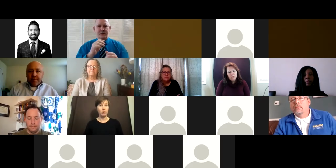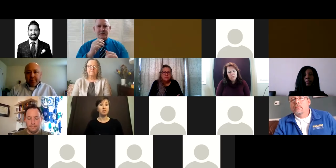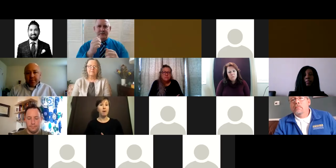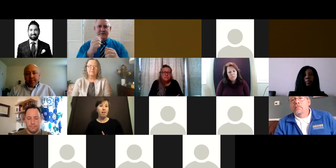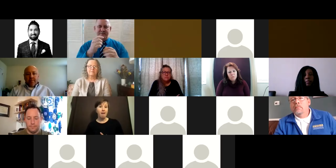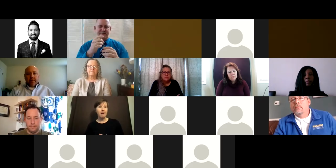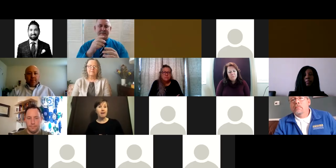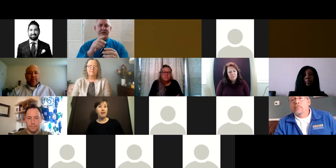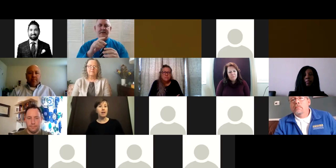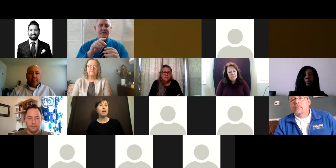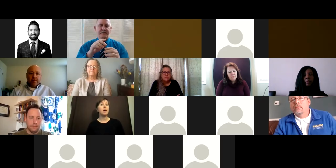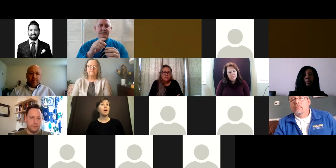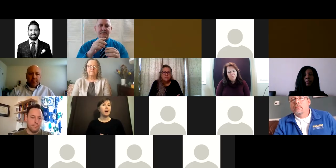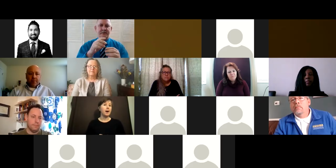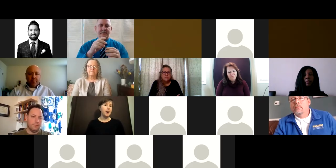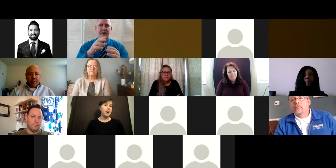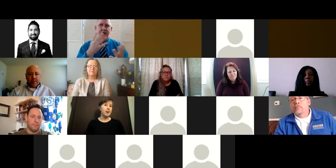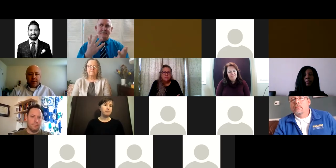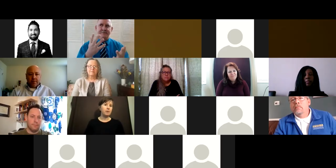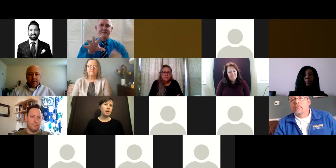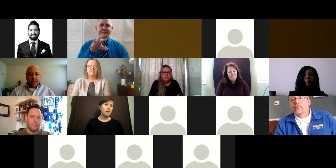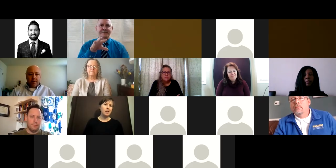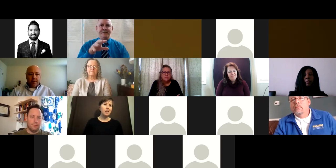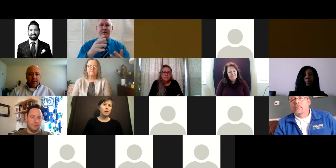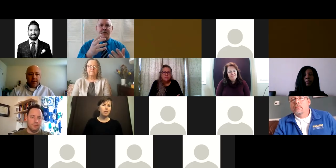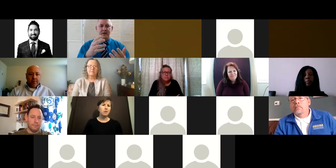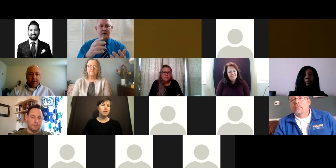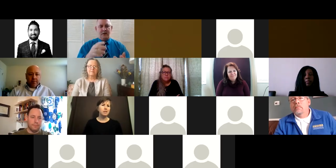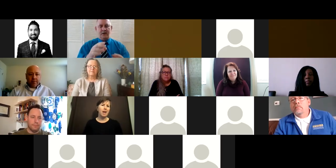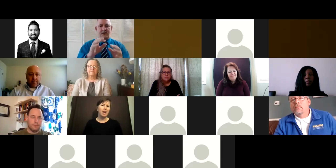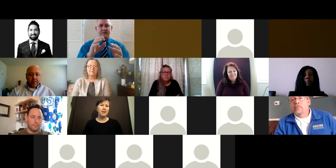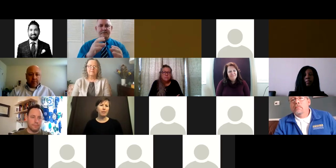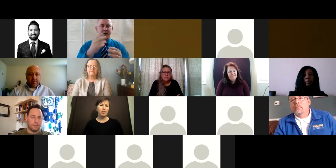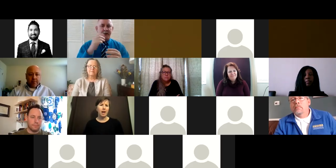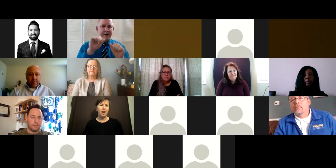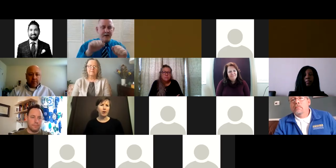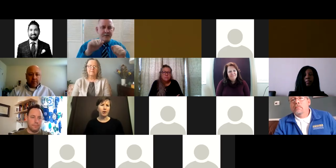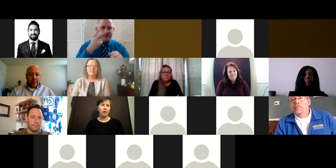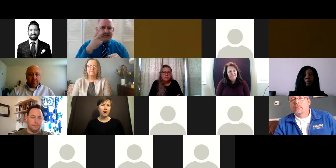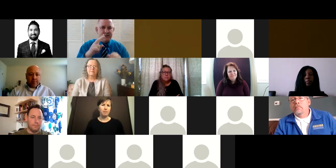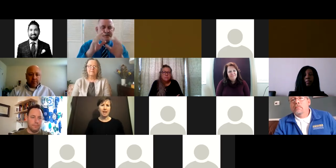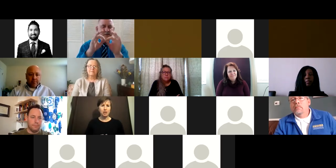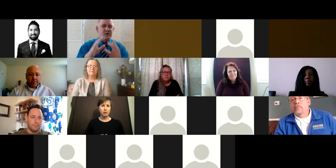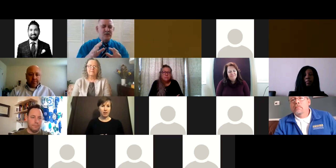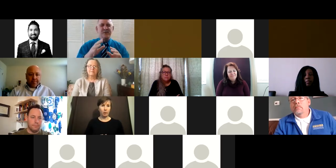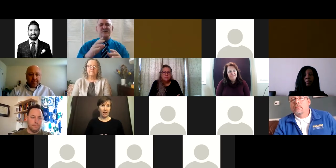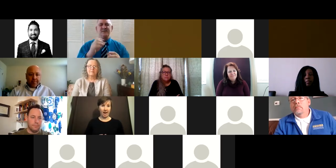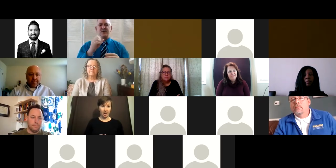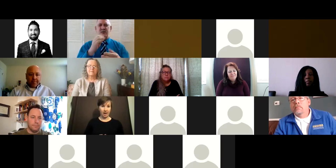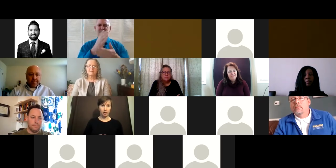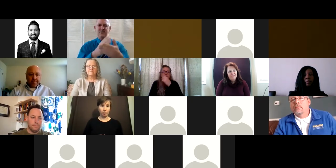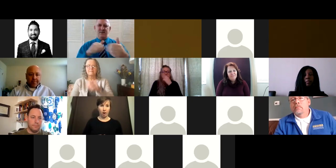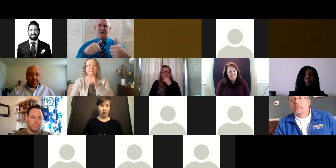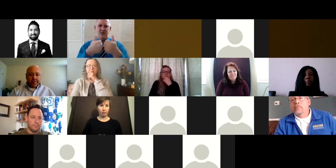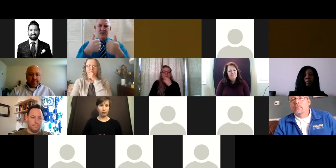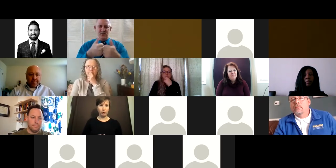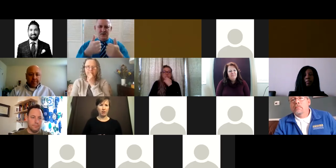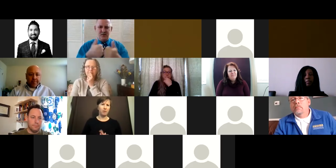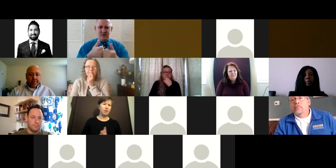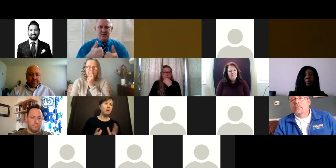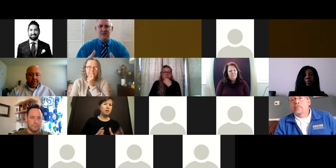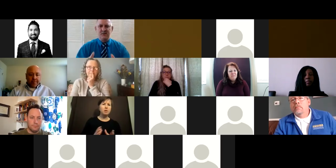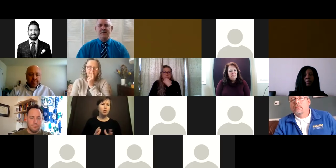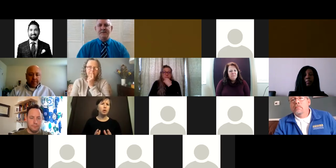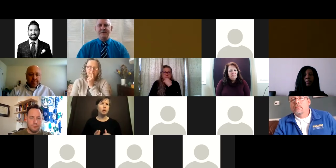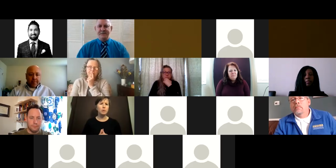with the spotlighting. And there were several other issues that we had, you